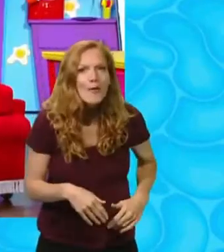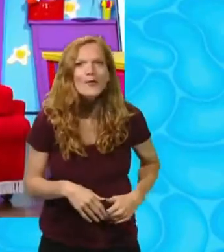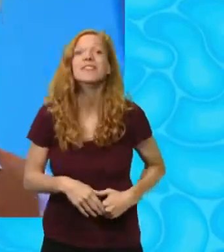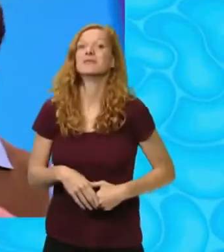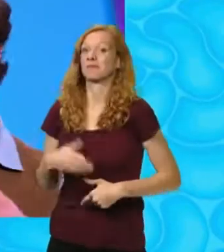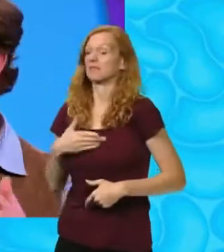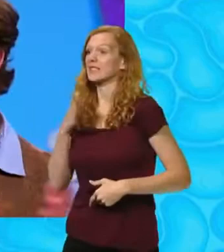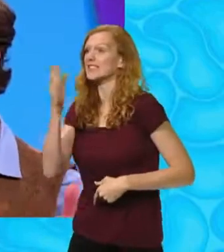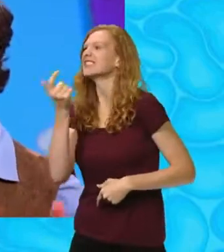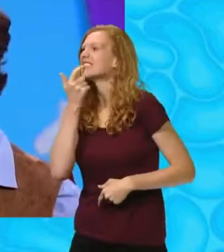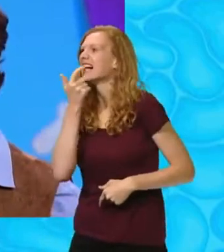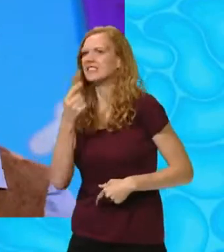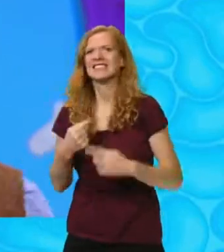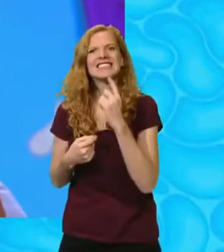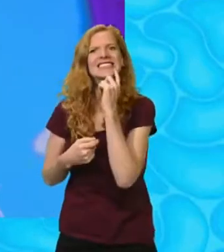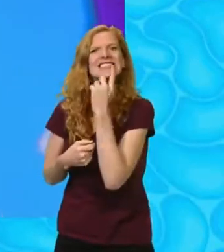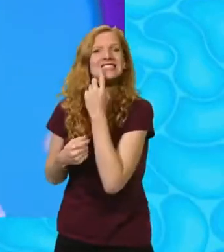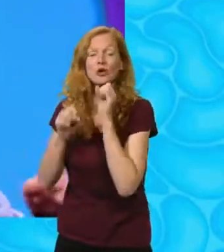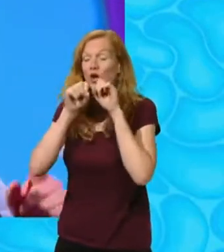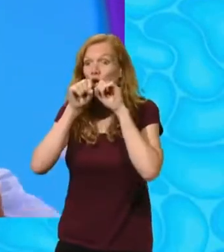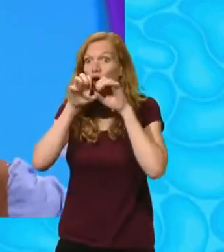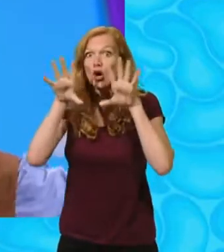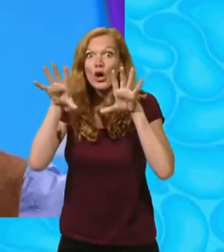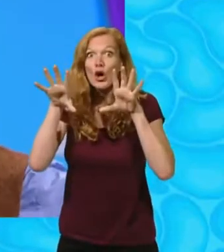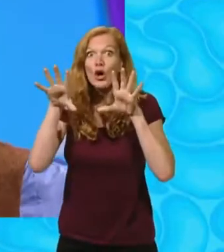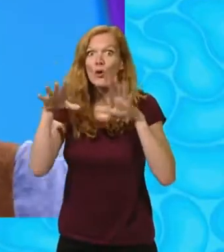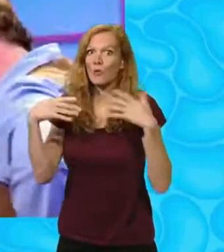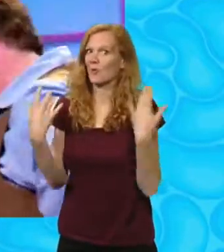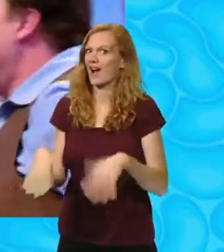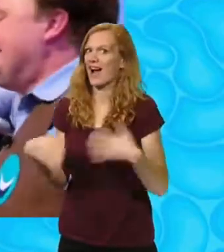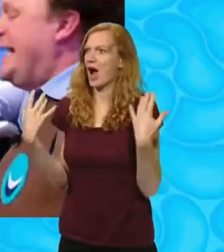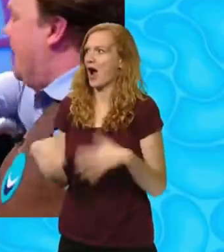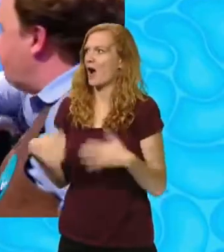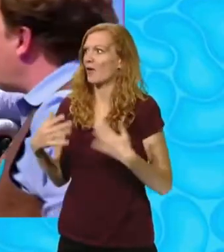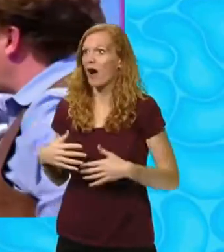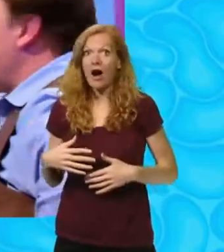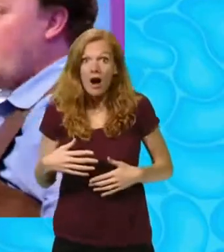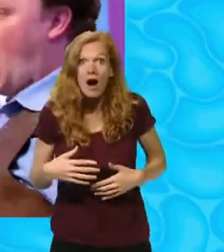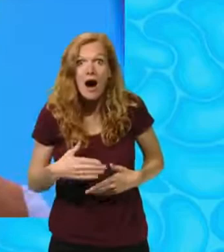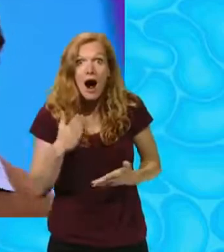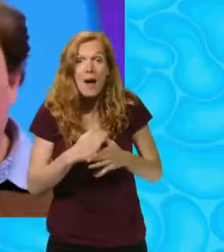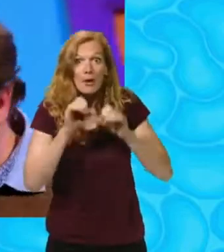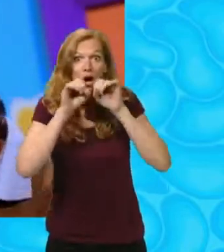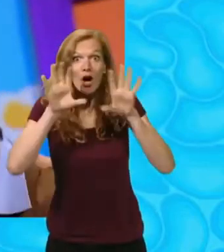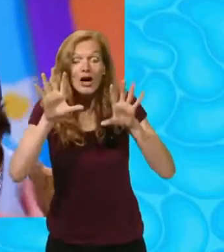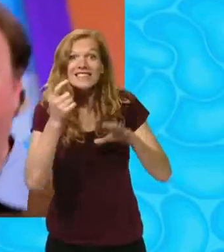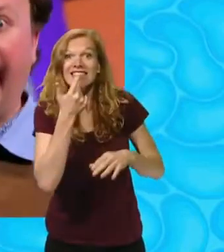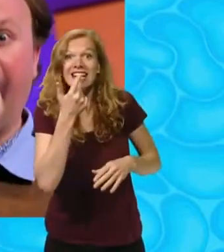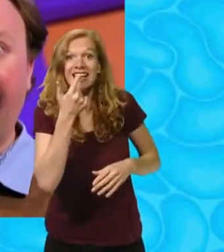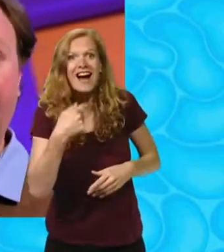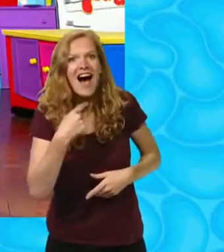I had the brightest teeth in Justintown, you know. Well, really? Well, let's have a look, sir. Okay, here they